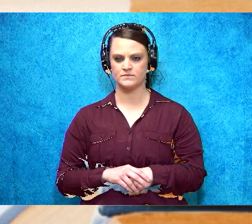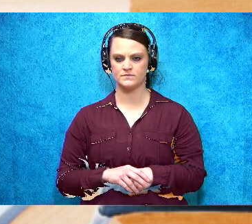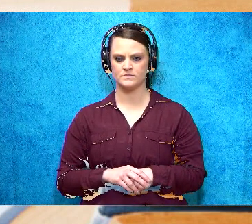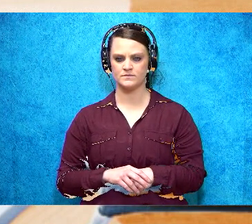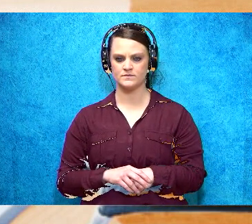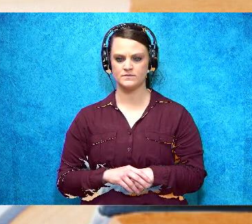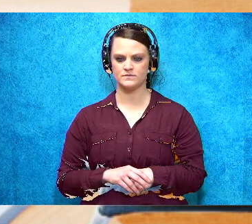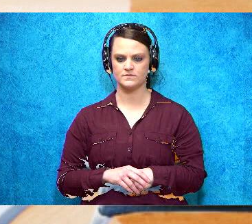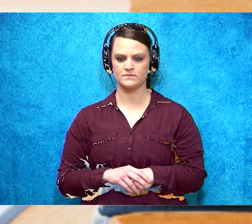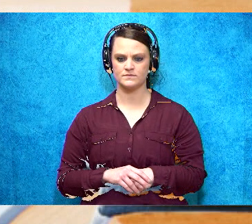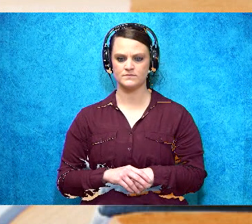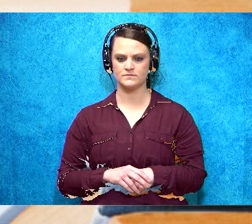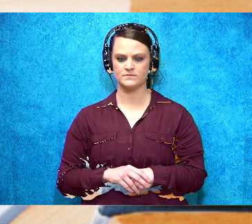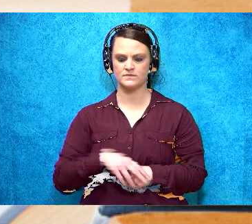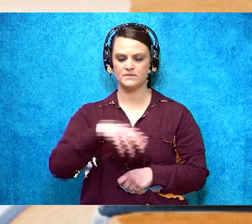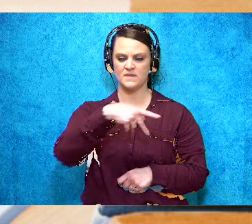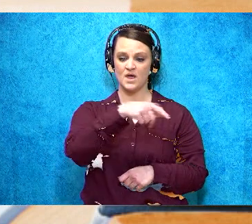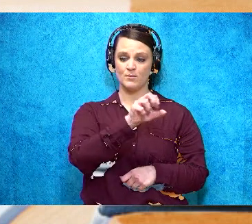her